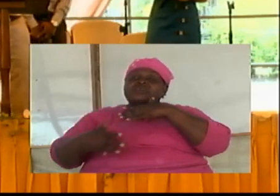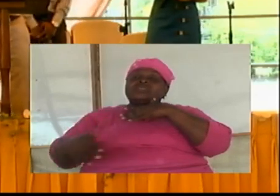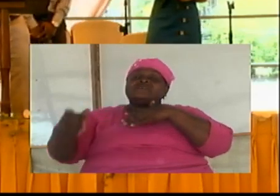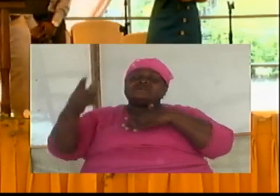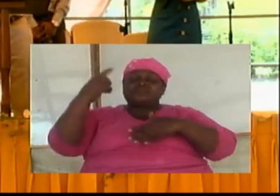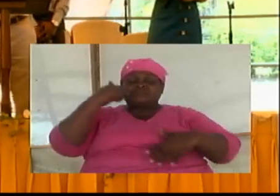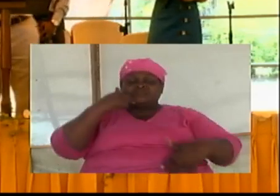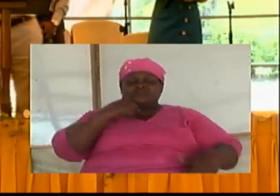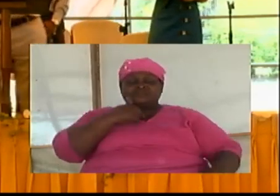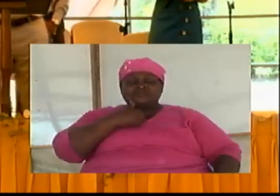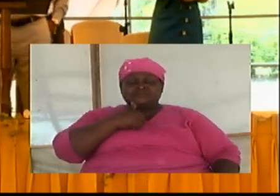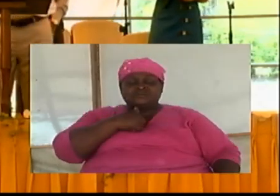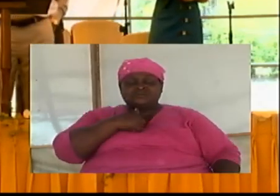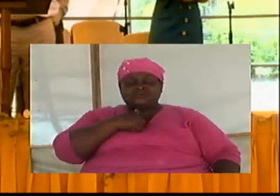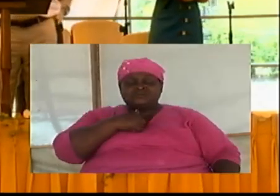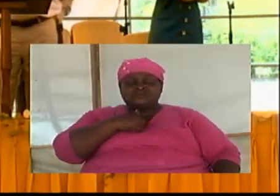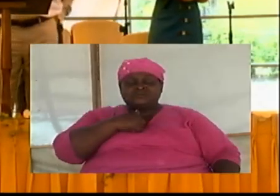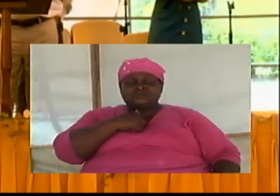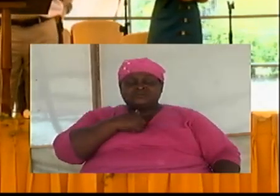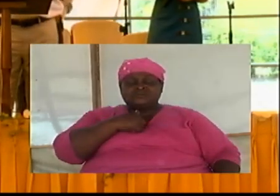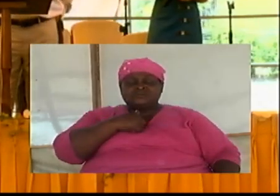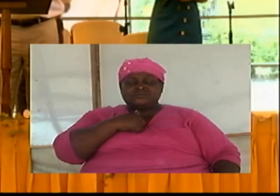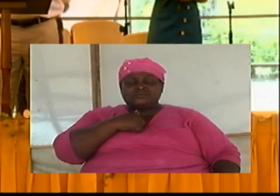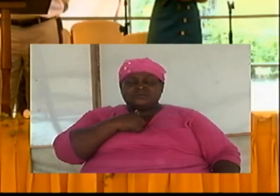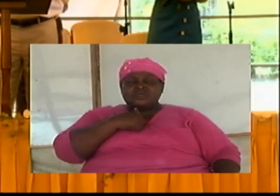shed for me